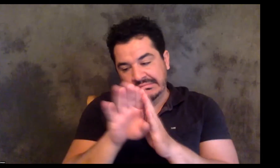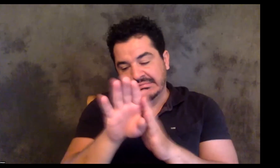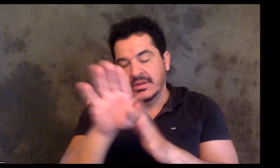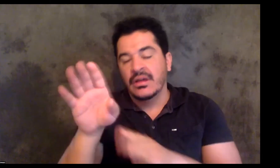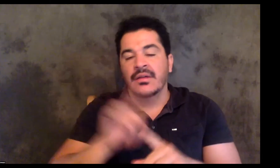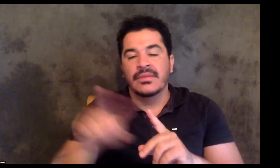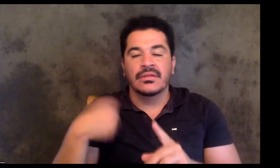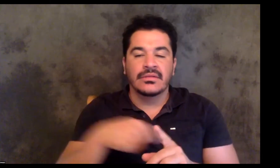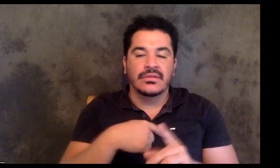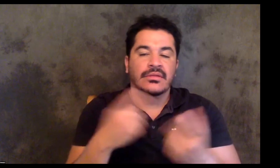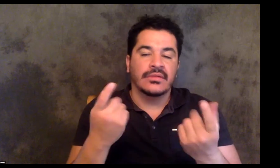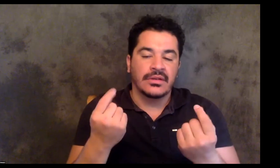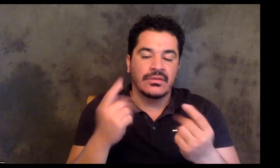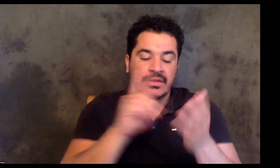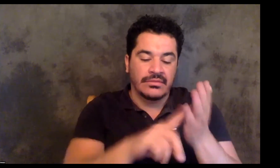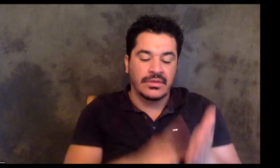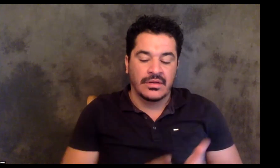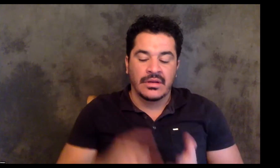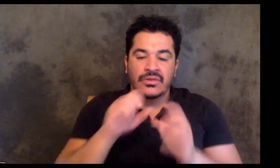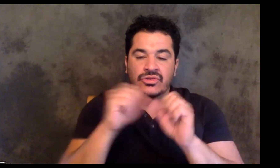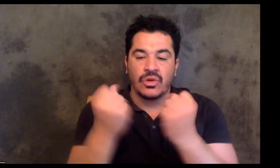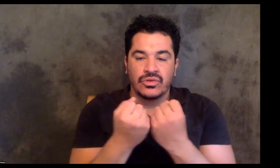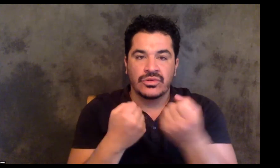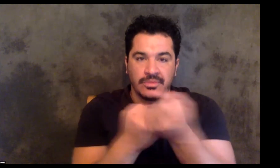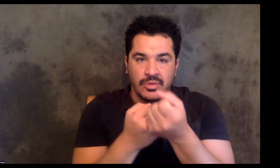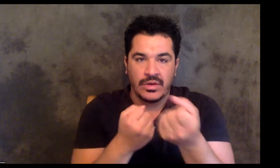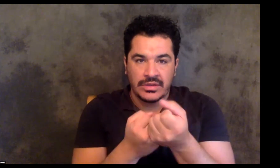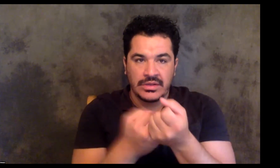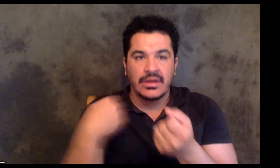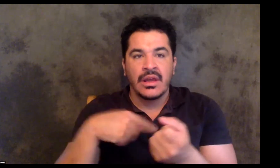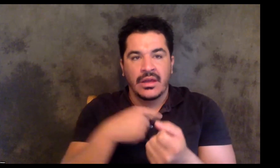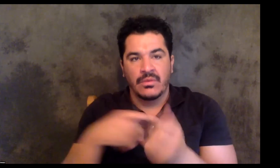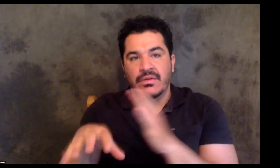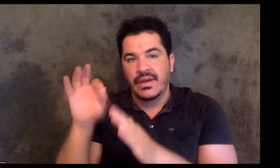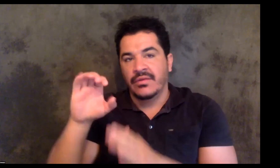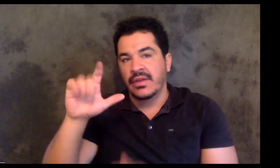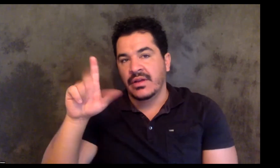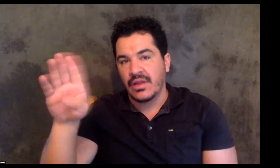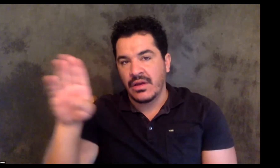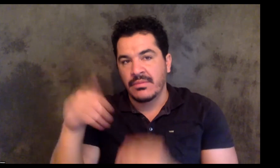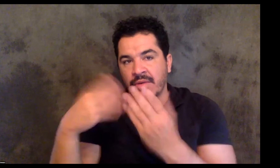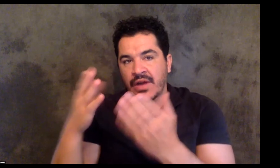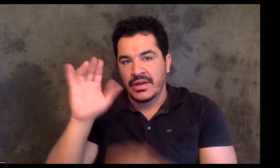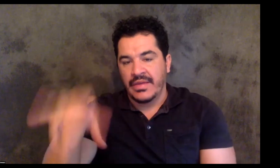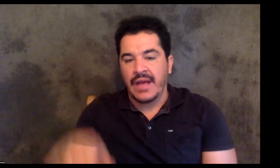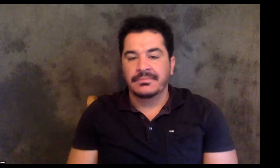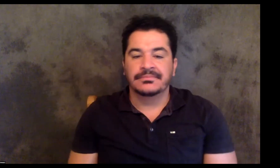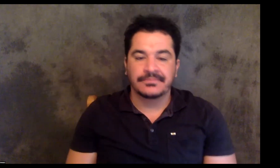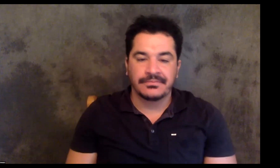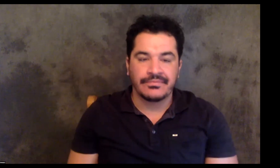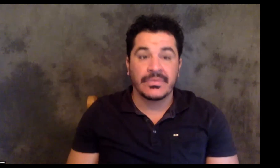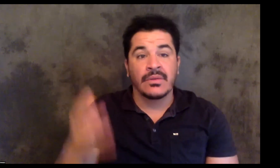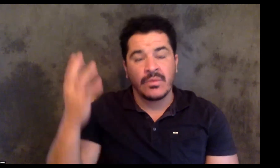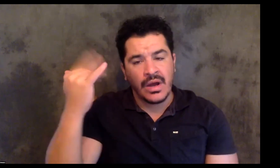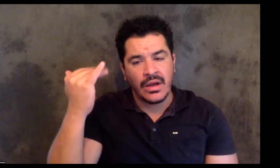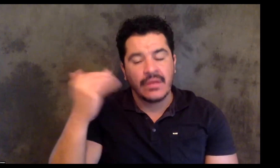the concept of social support. And we found that the club provided that. What was it about the club that provided that? It was a chance to interact with your